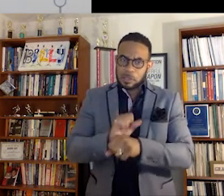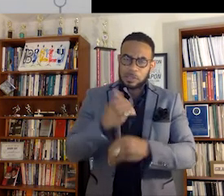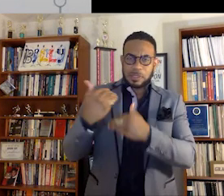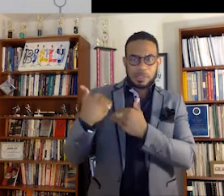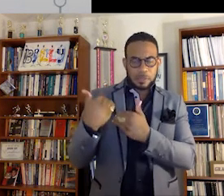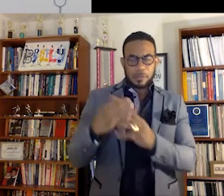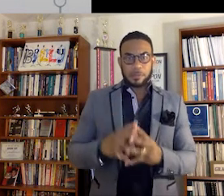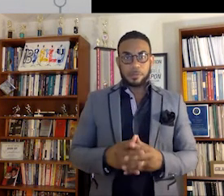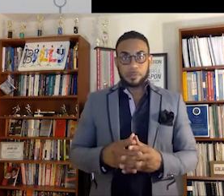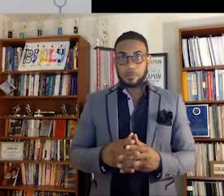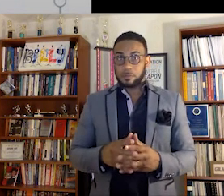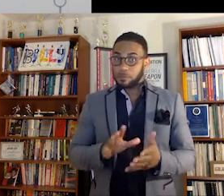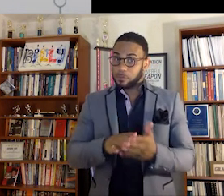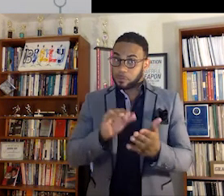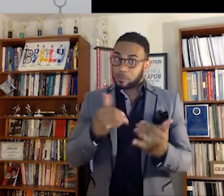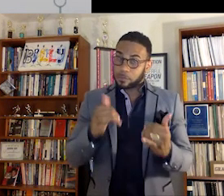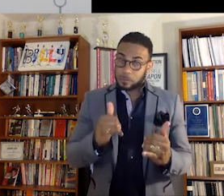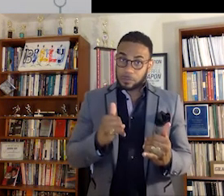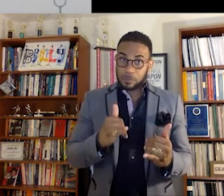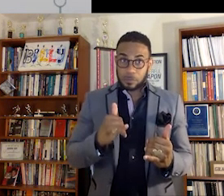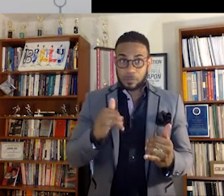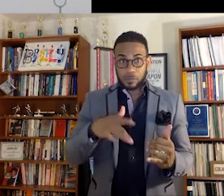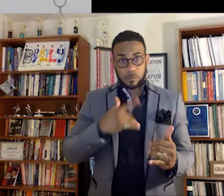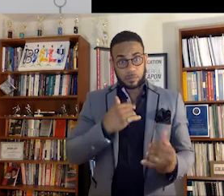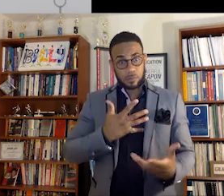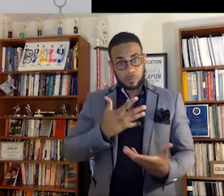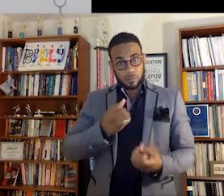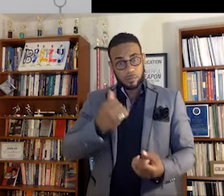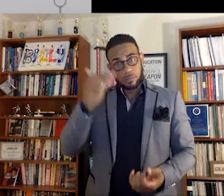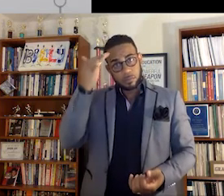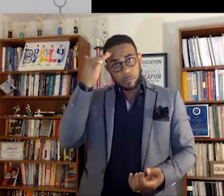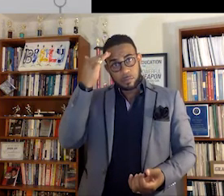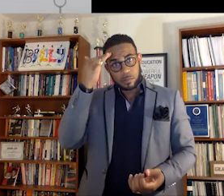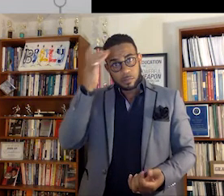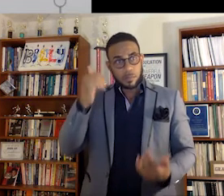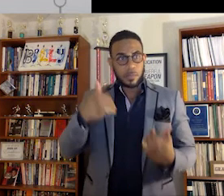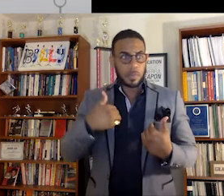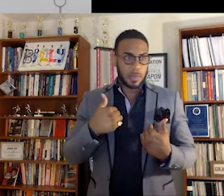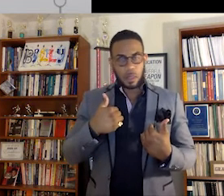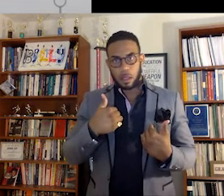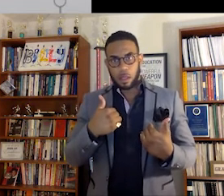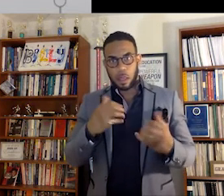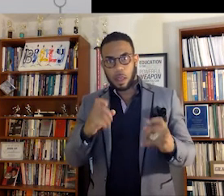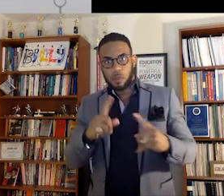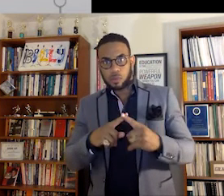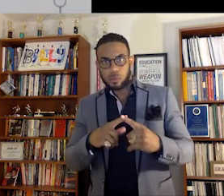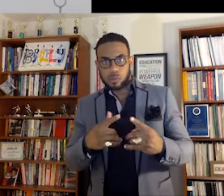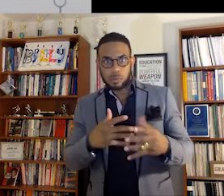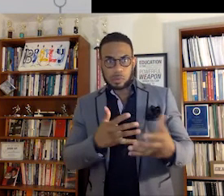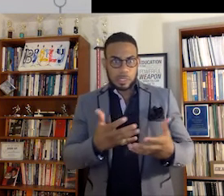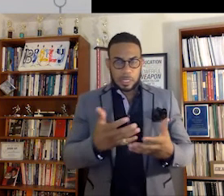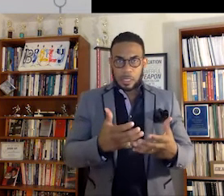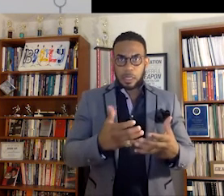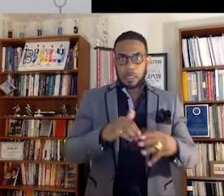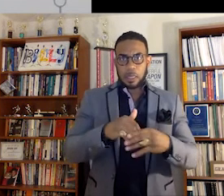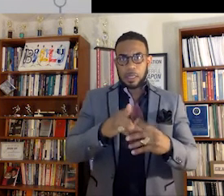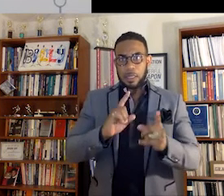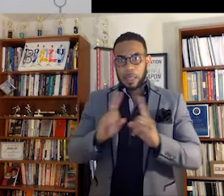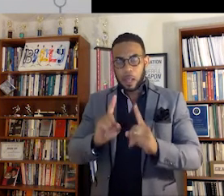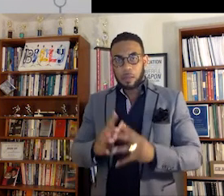tasks. Students feel that they are competent. They have the opportunity to engage in interactive dialogue.